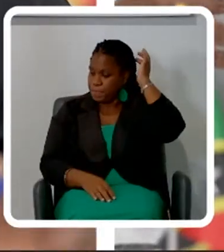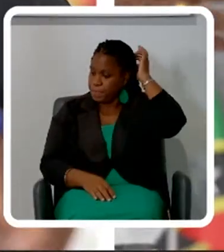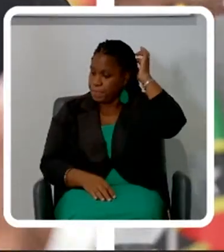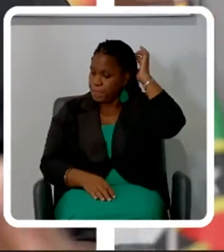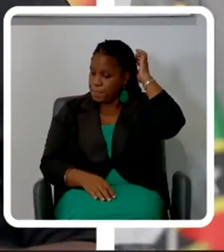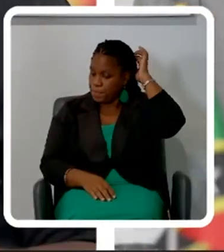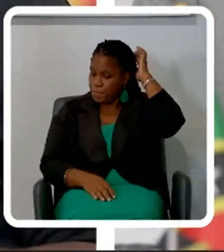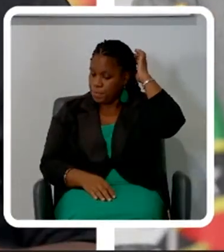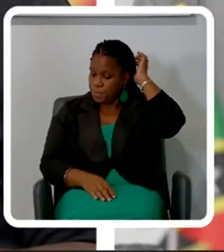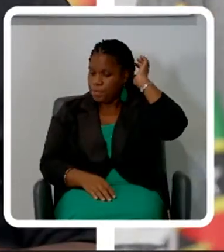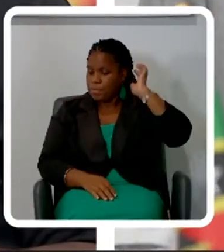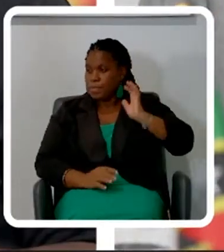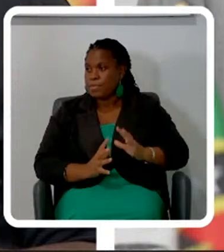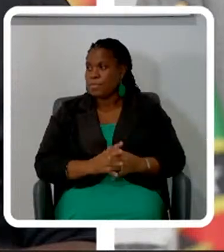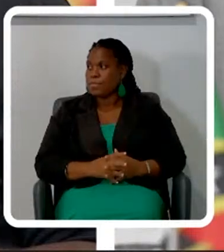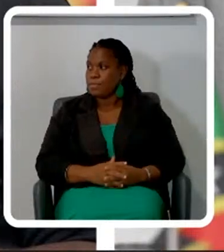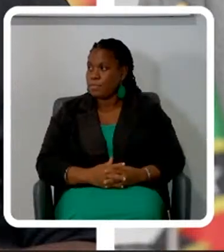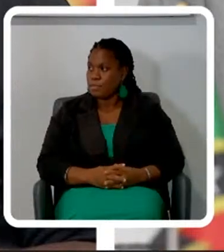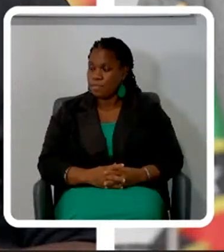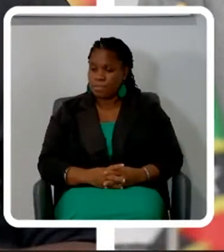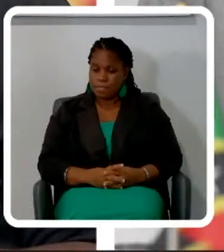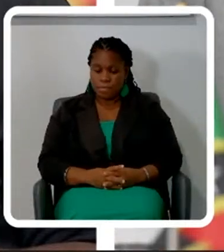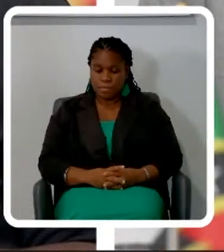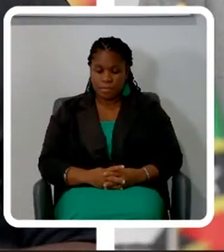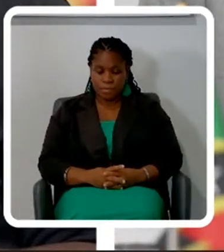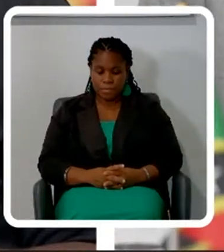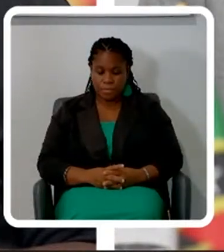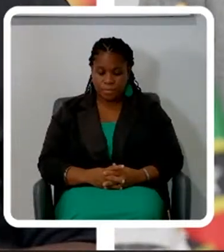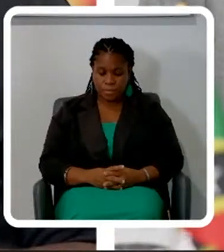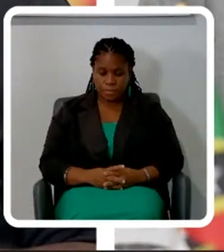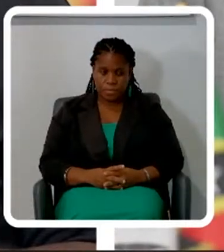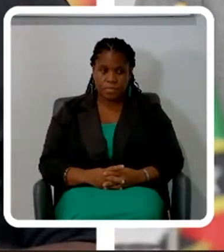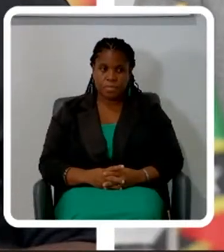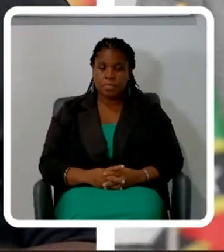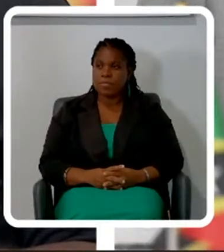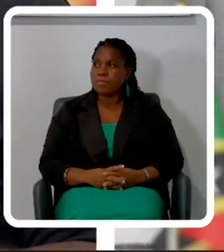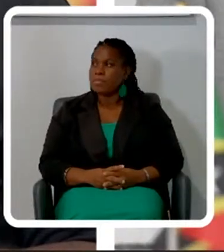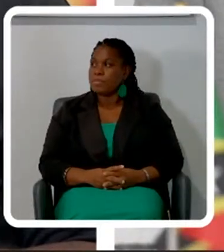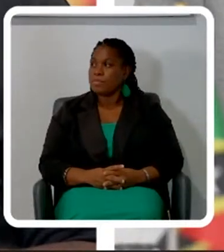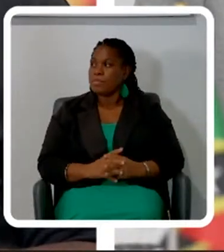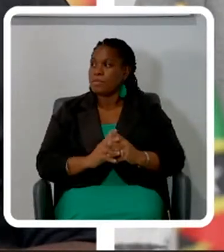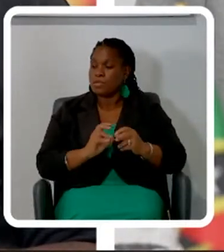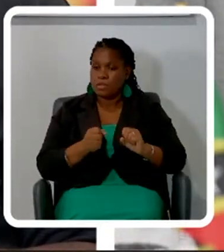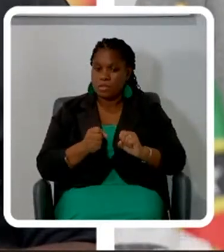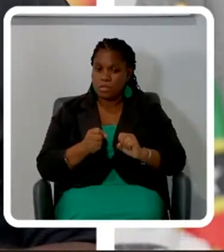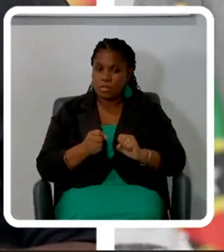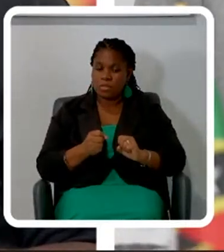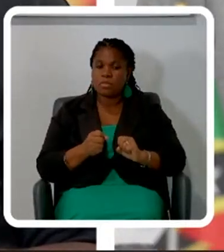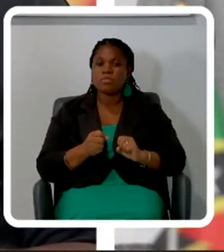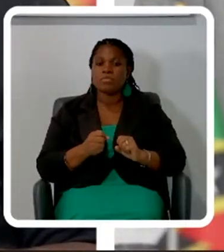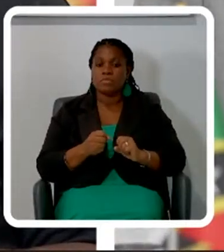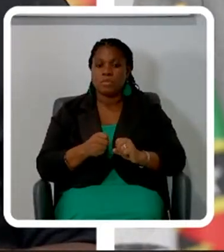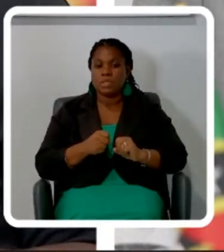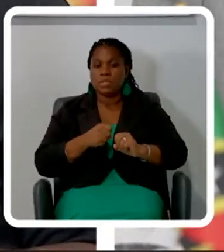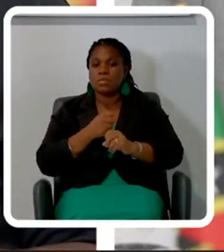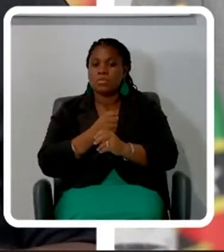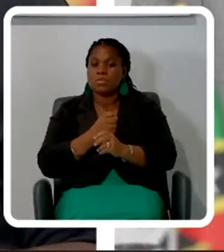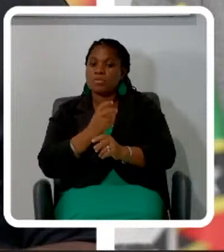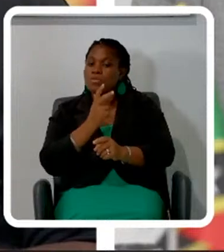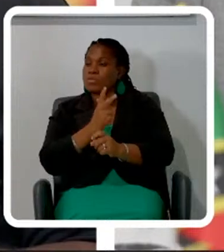that we can offer more services to our people. So the traffic is coming very